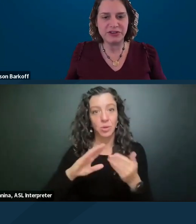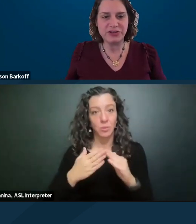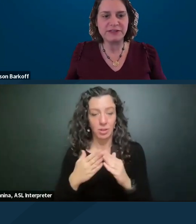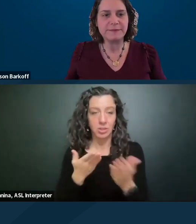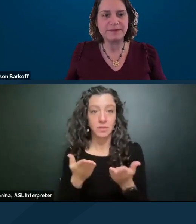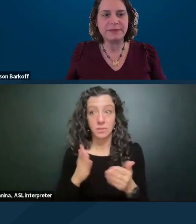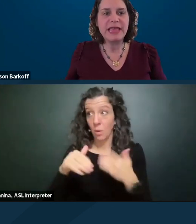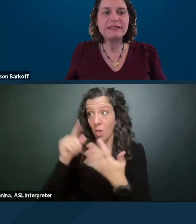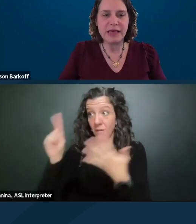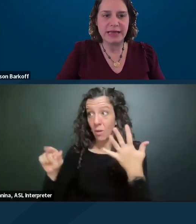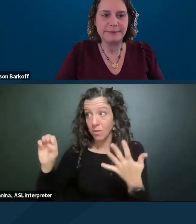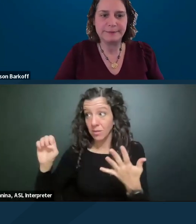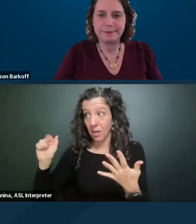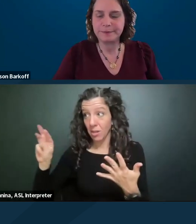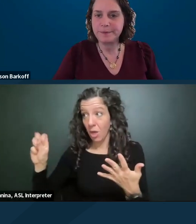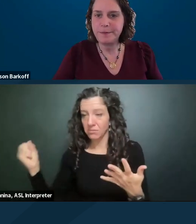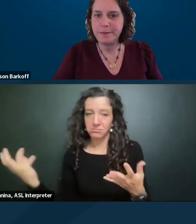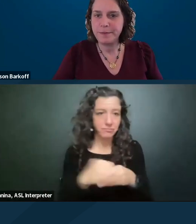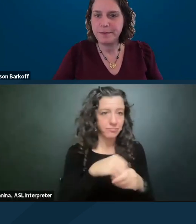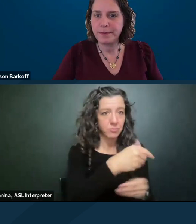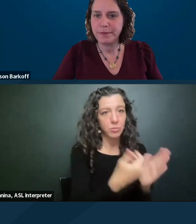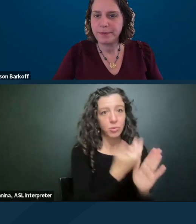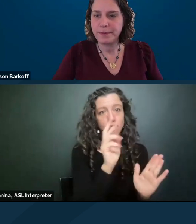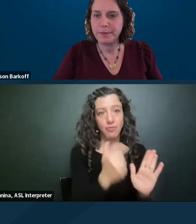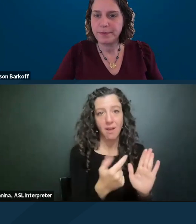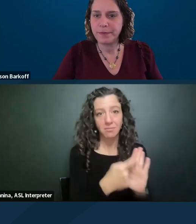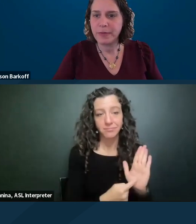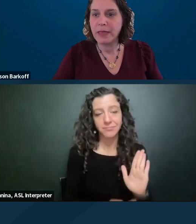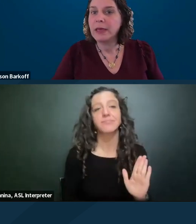these regulations. Next slide.